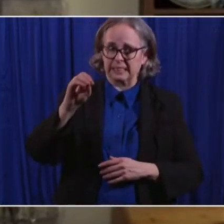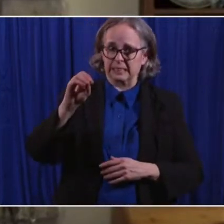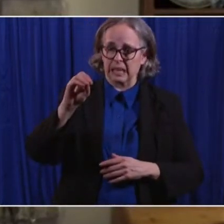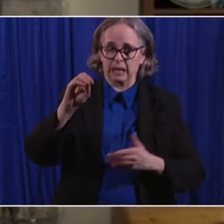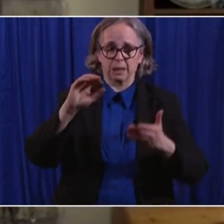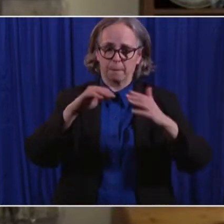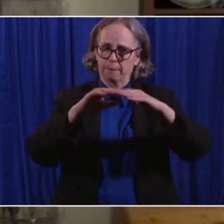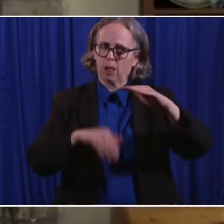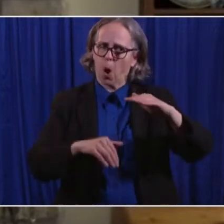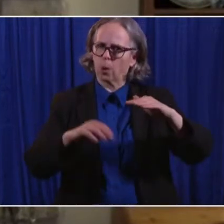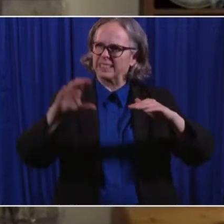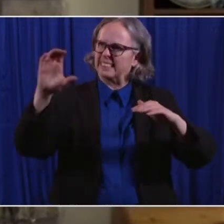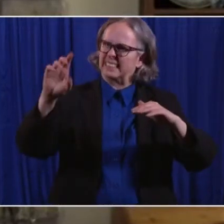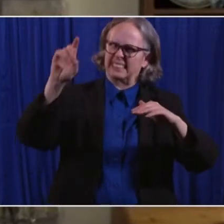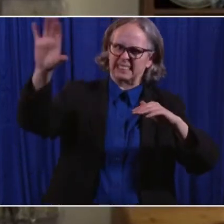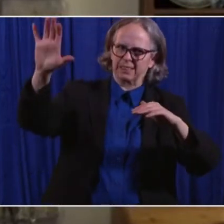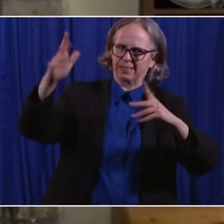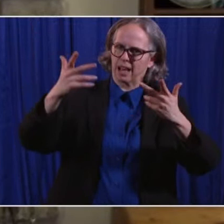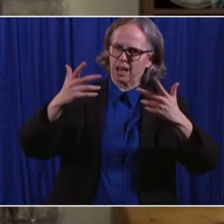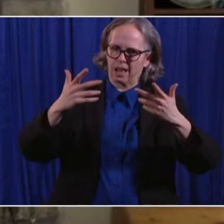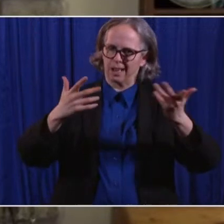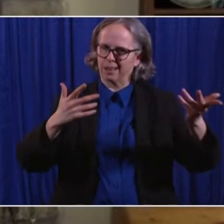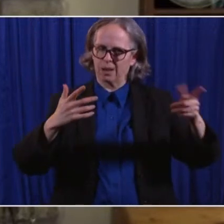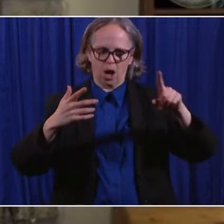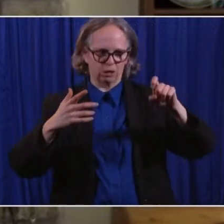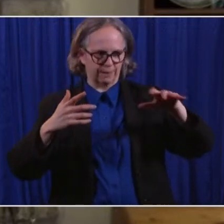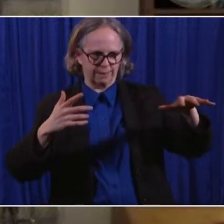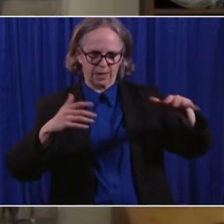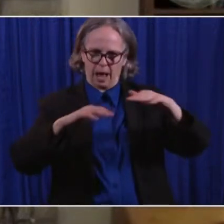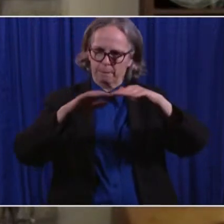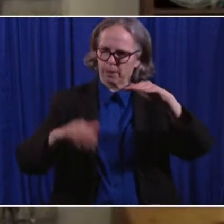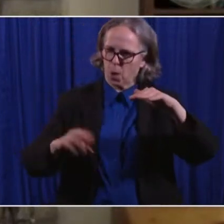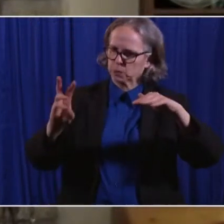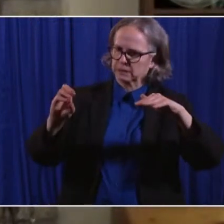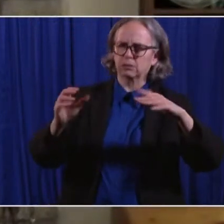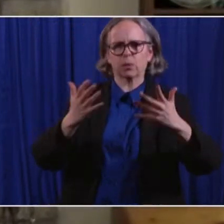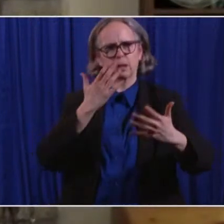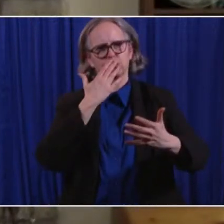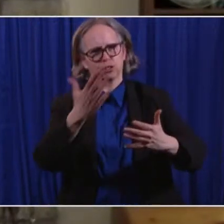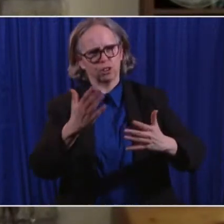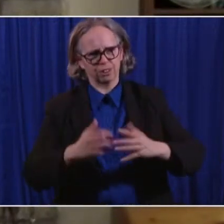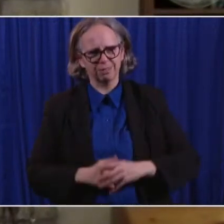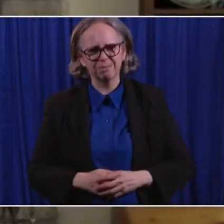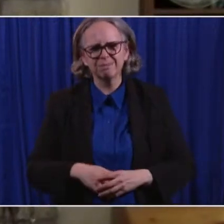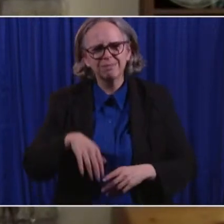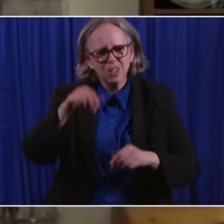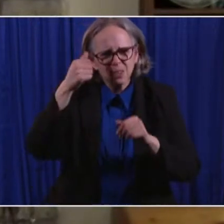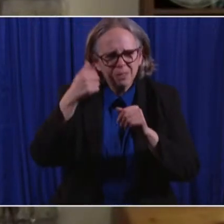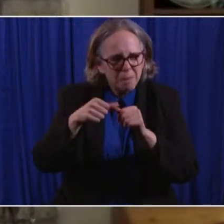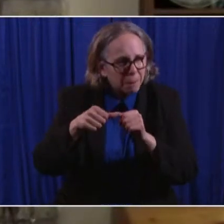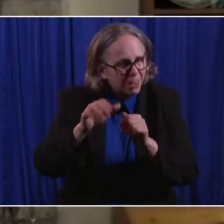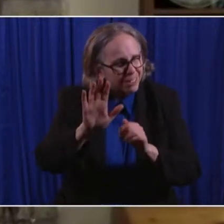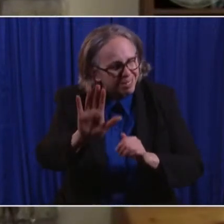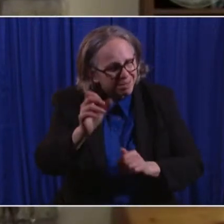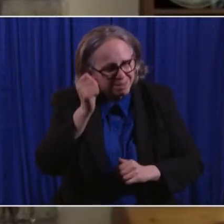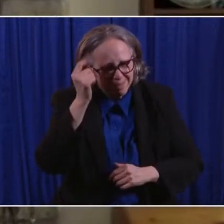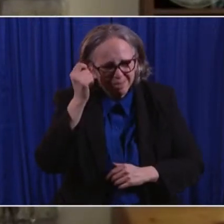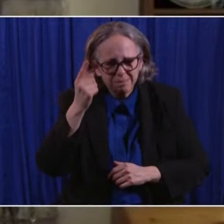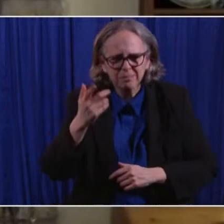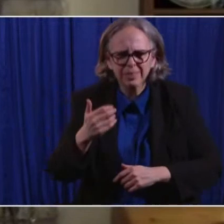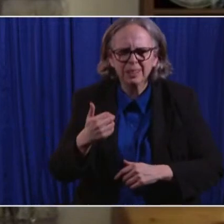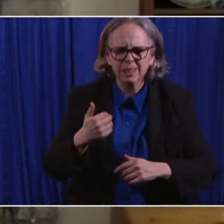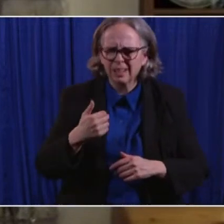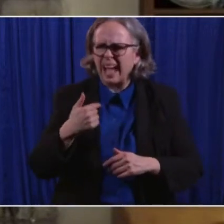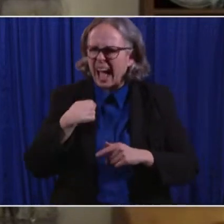on their status. Just a reminder that we could hit little bumps in the road in our journey out of this pandemic, and in all likelihood will,